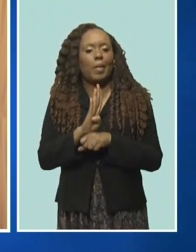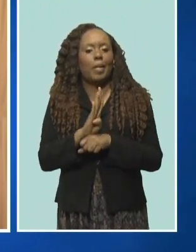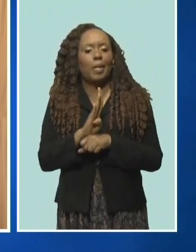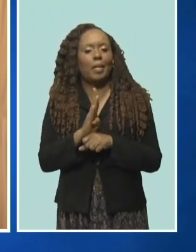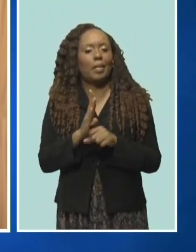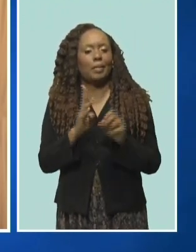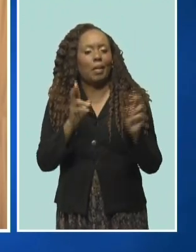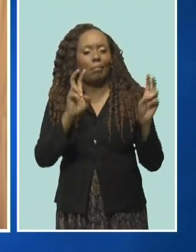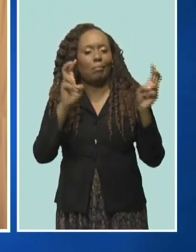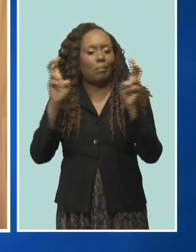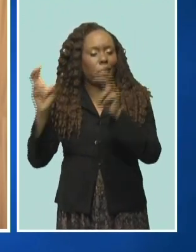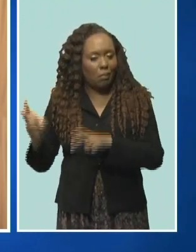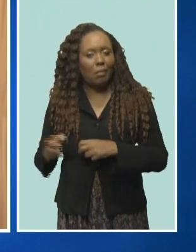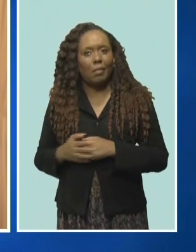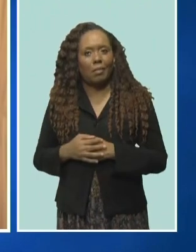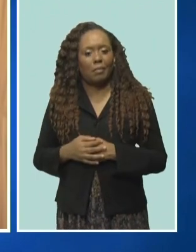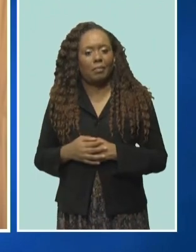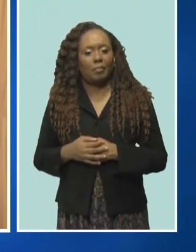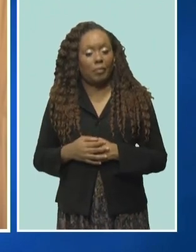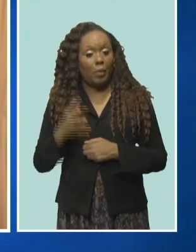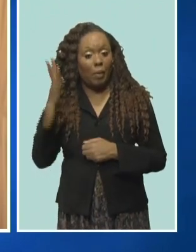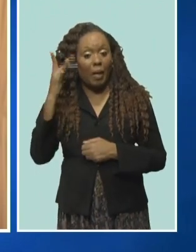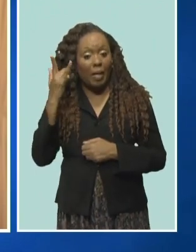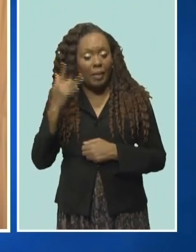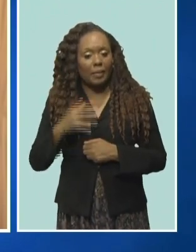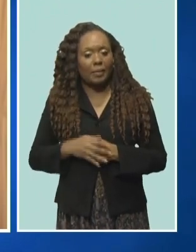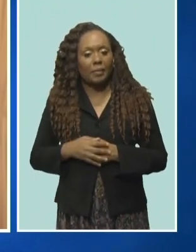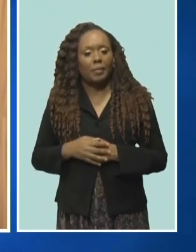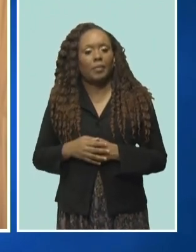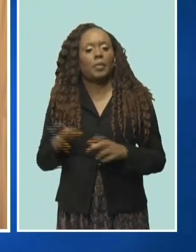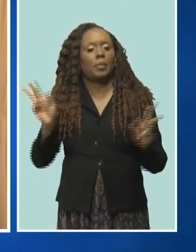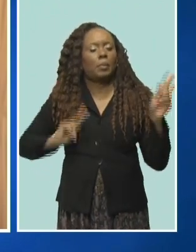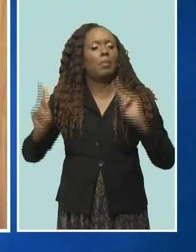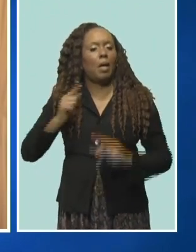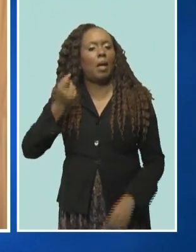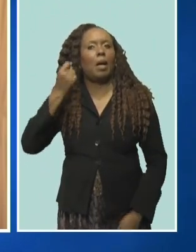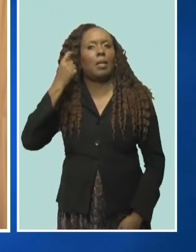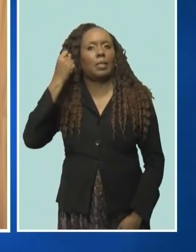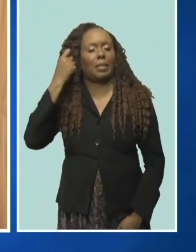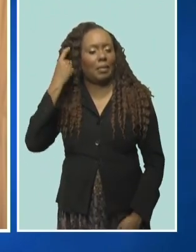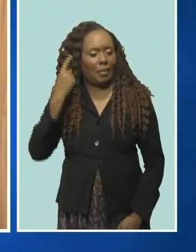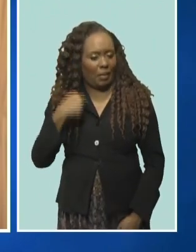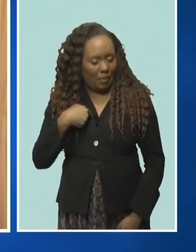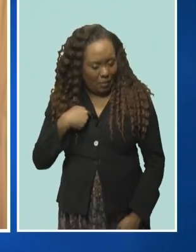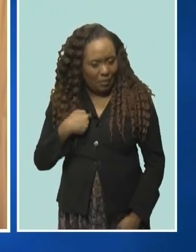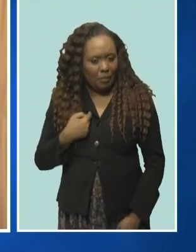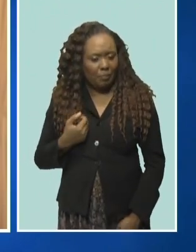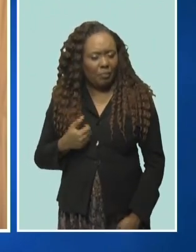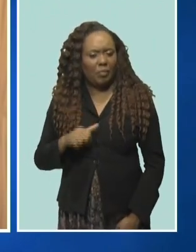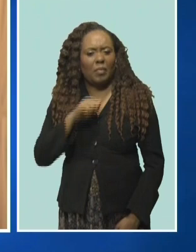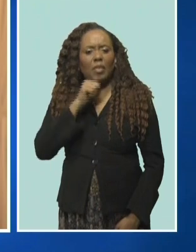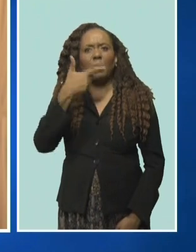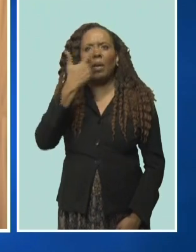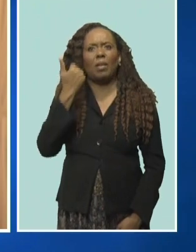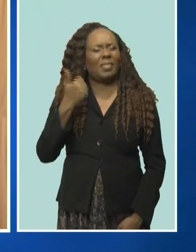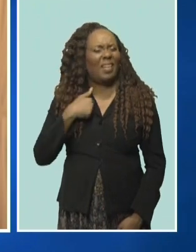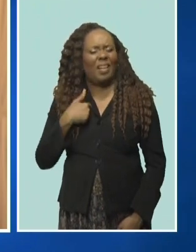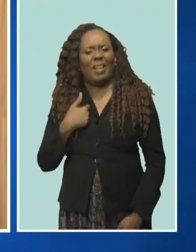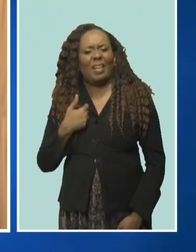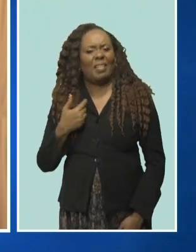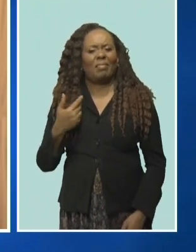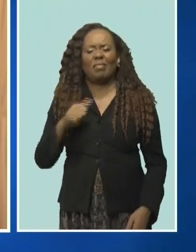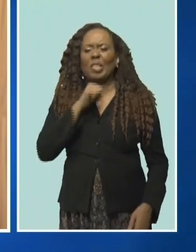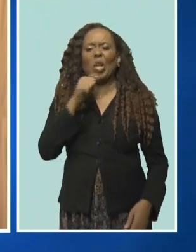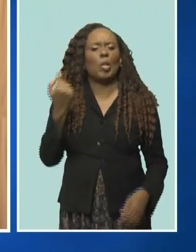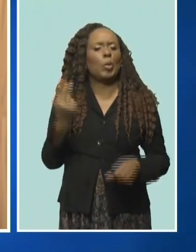across generations. That is because people understand what I mean when I say them. Not because I can't use different words.